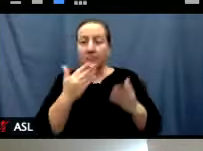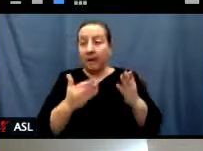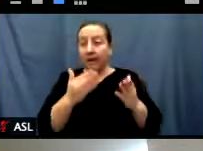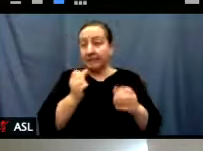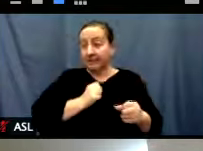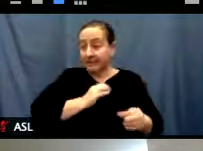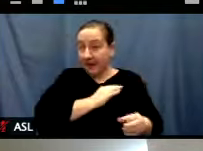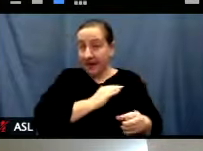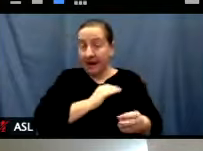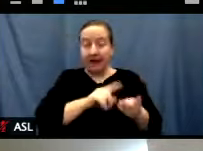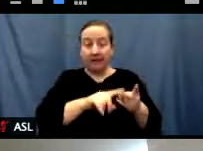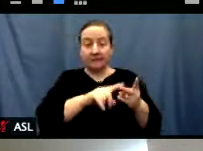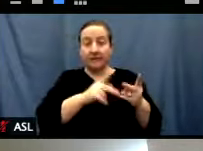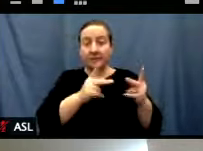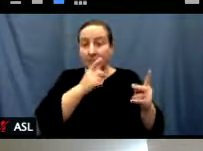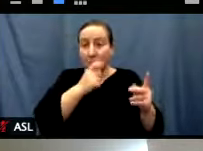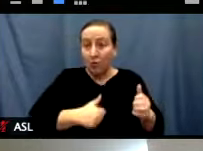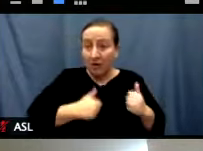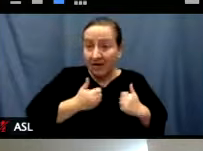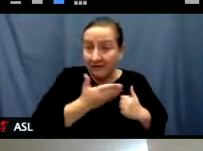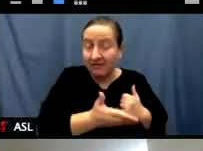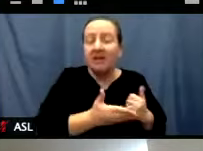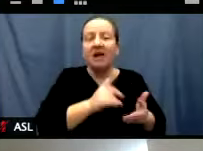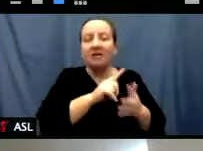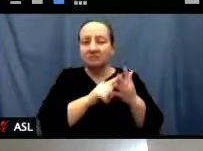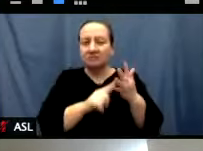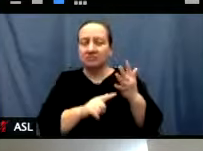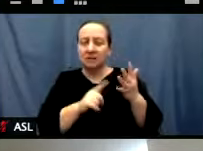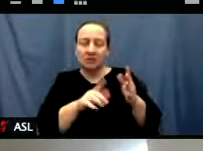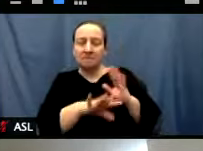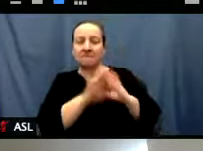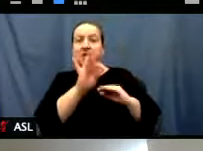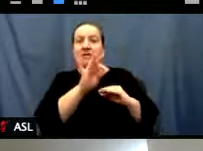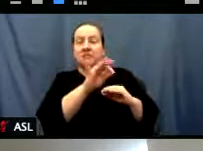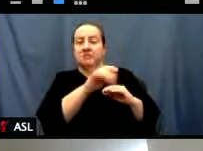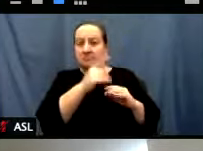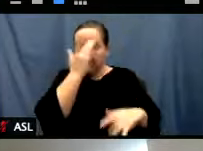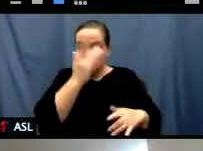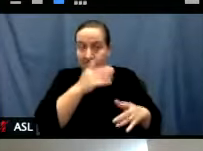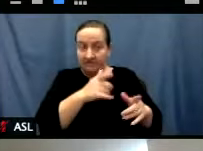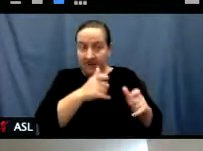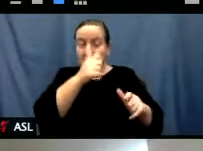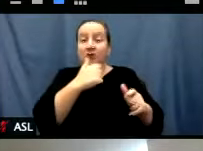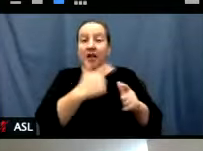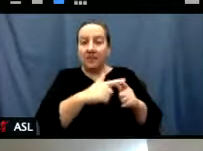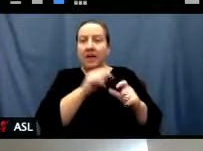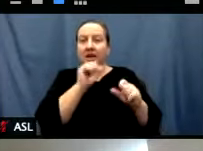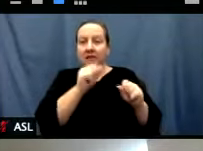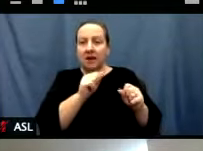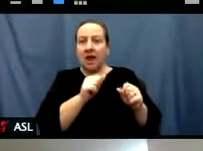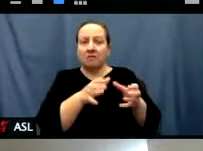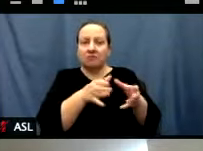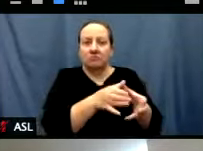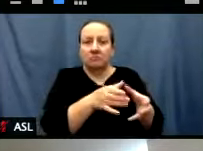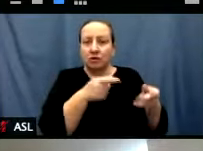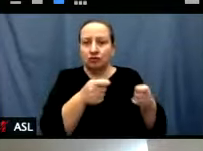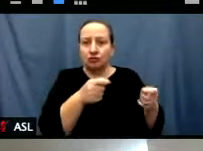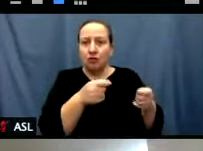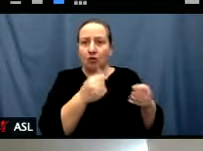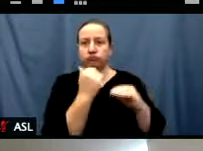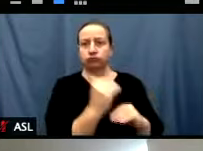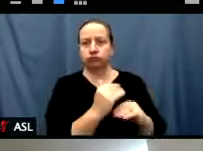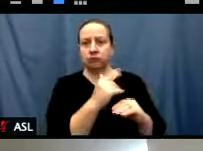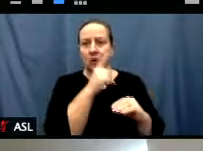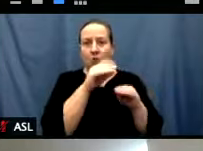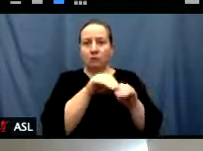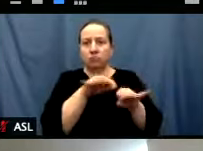facilities or residents of those facilities. And so that outbreaks that occur can be controlled quite quickly. And we've really seen that in our data.